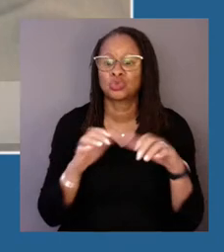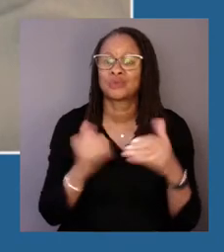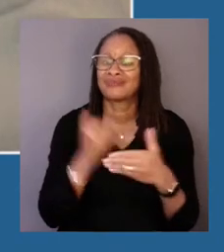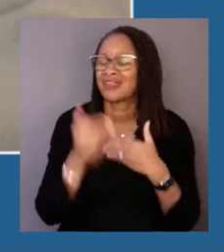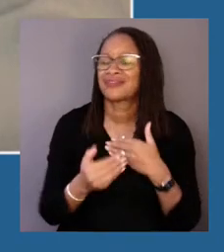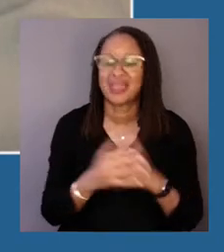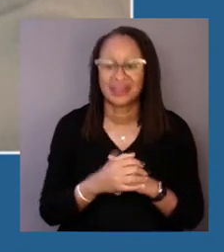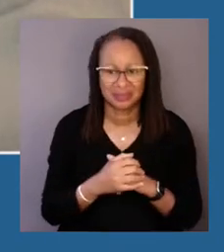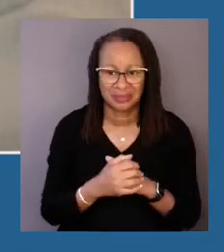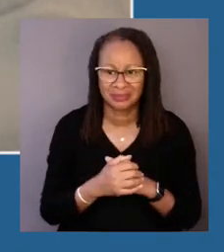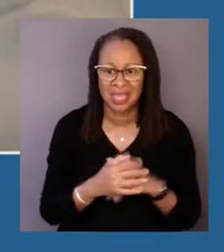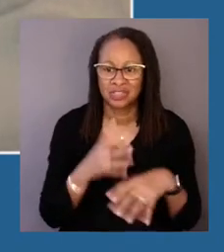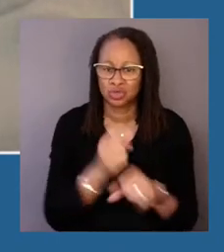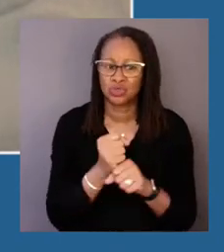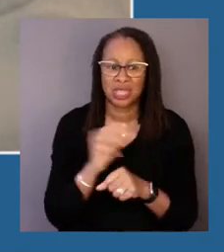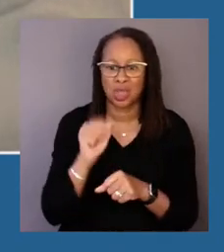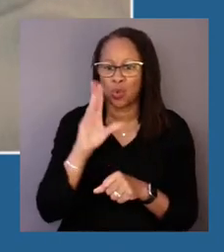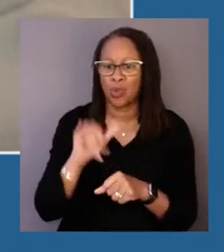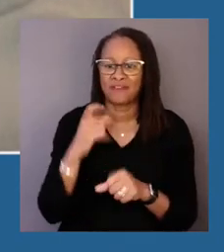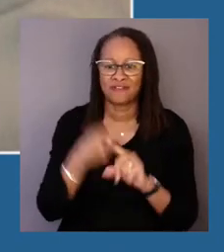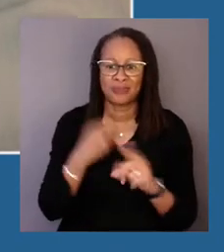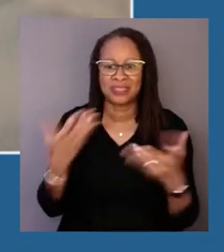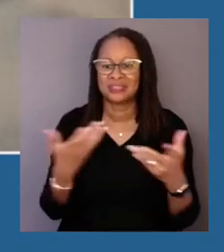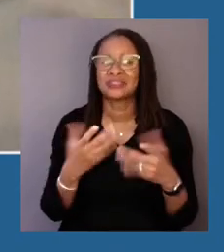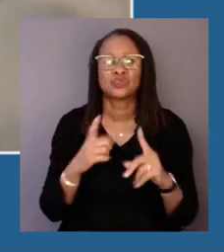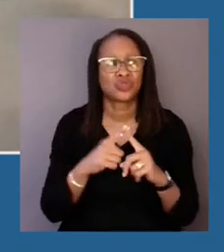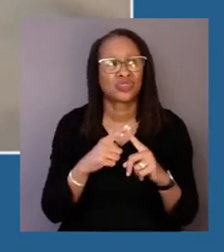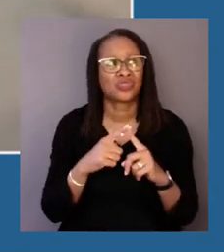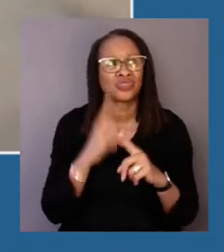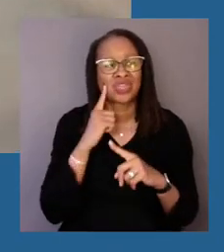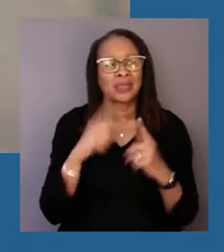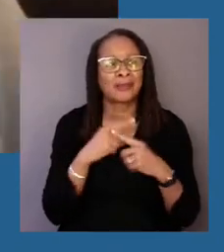from this, to think about differently?